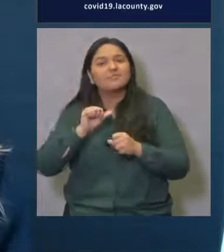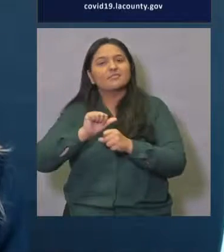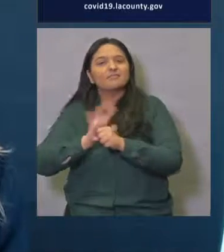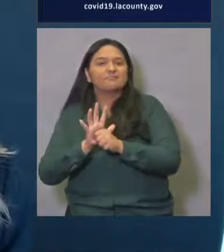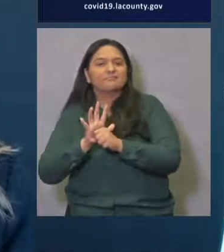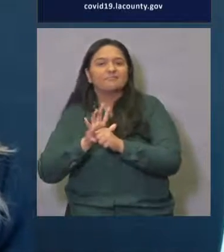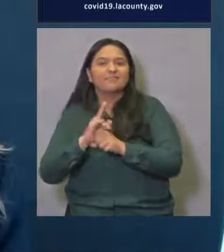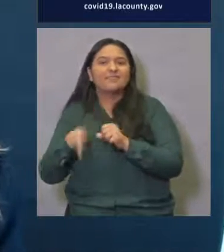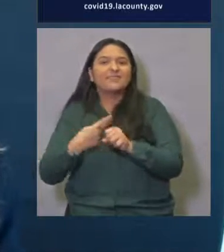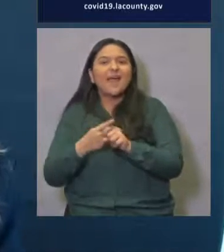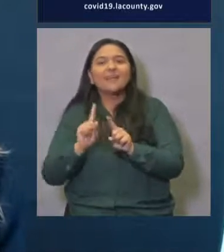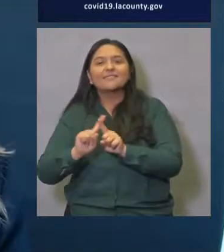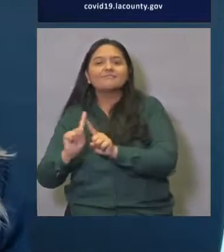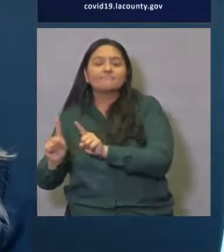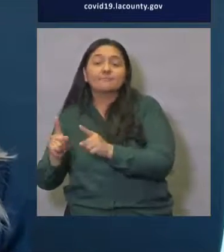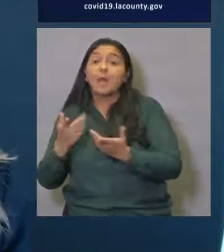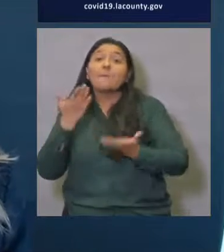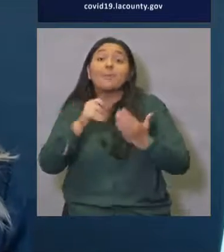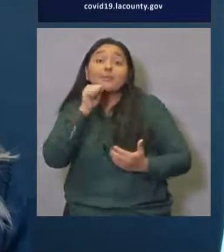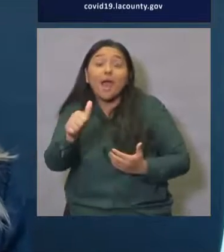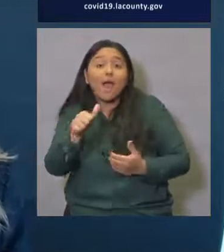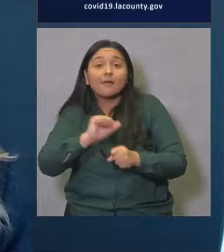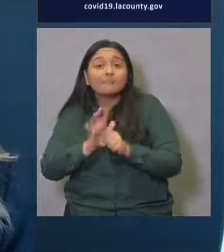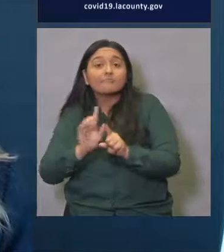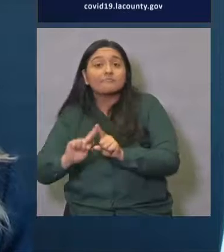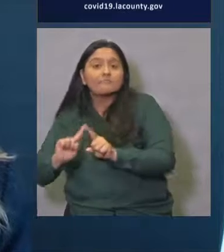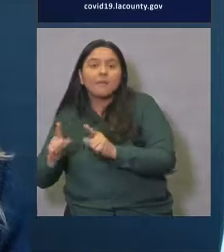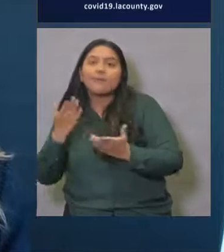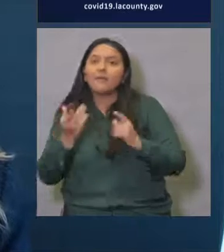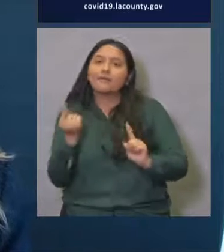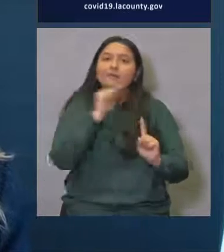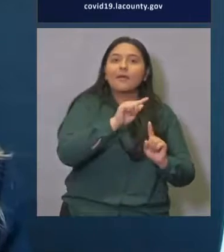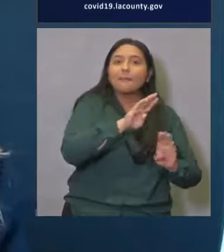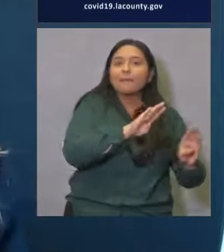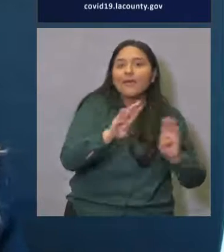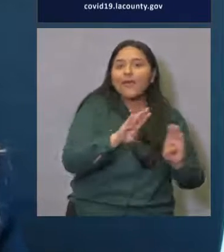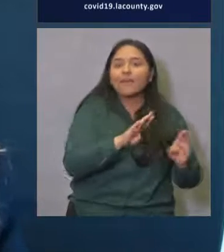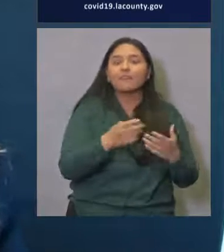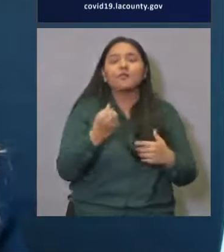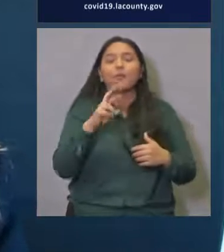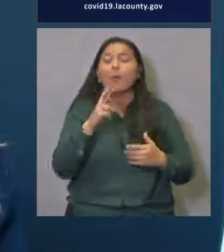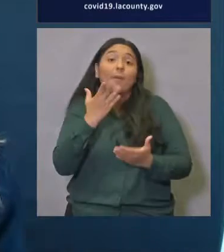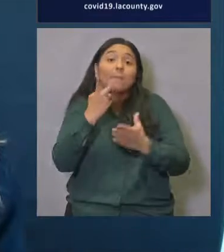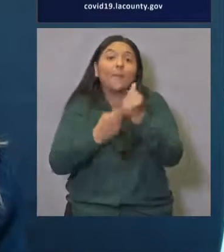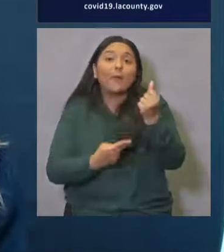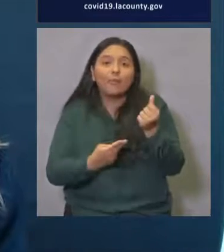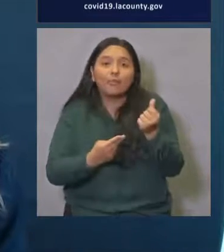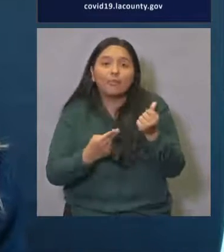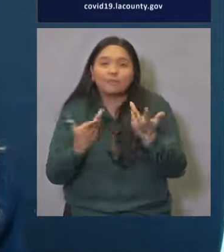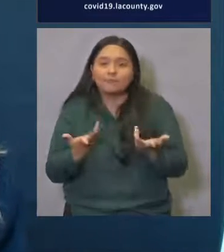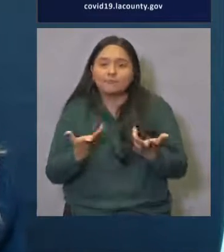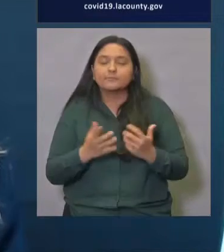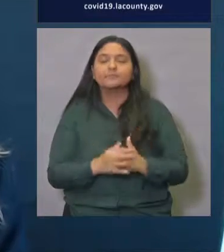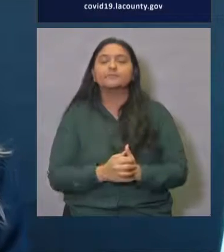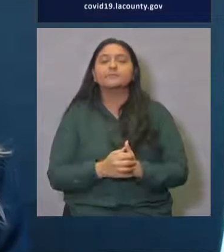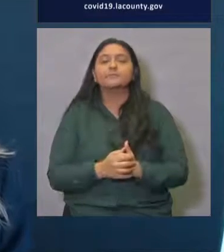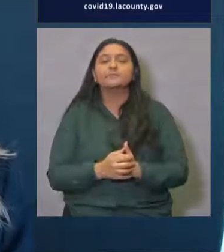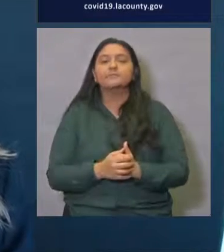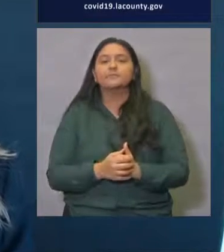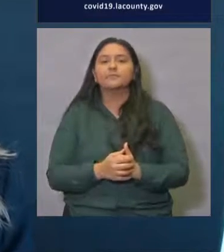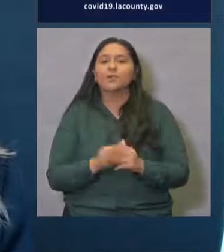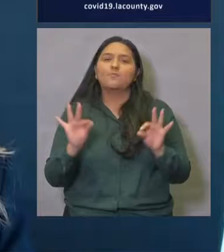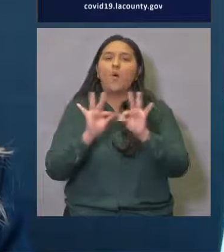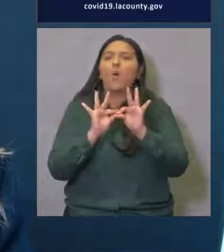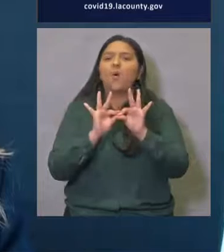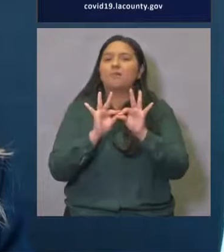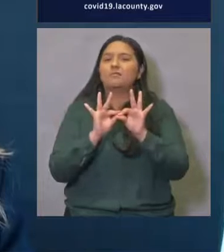the same time, it might not be the variants, and it could be that behavior, and more likely probably just a combination of the two. And I think the message is that we just need